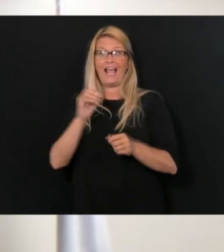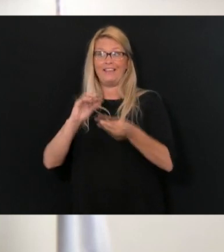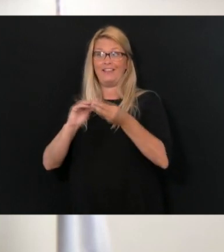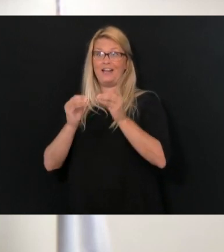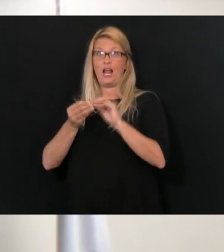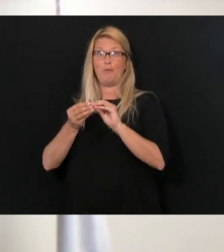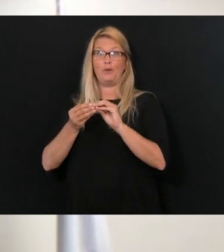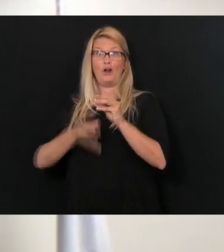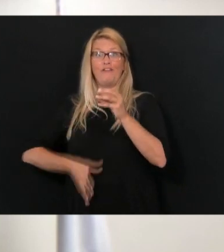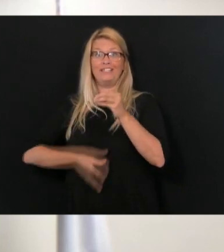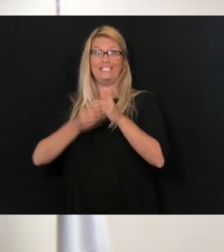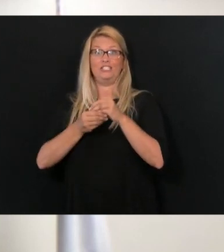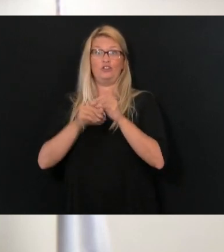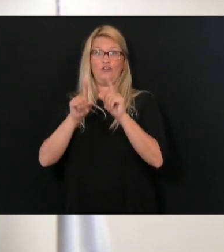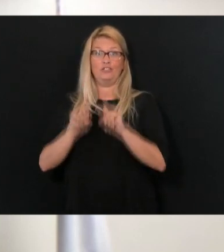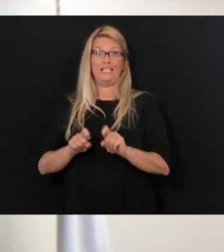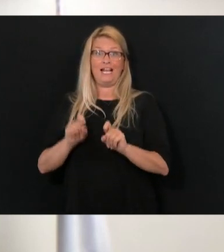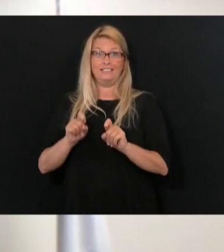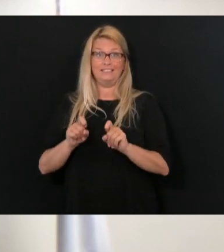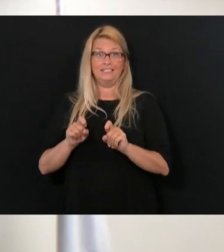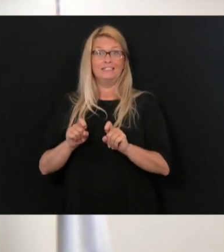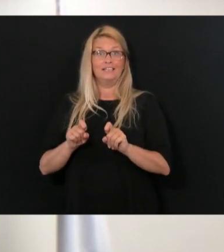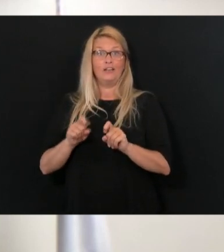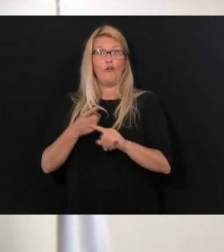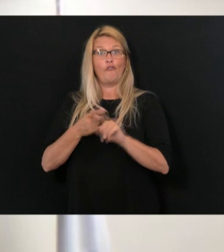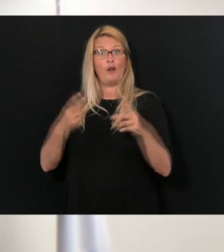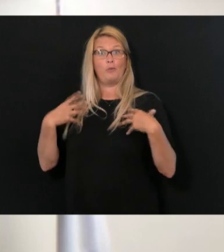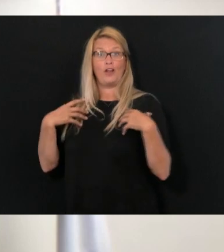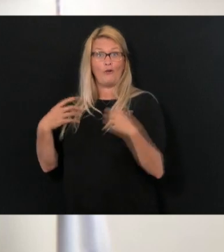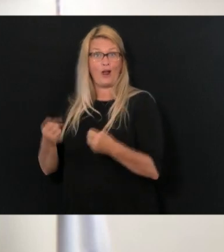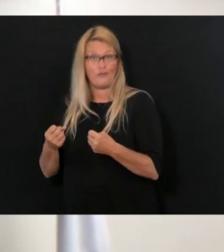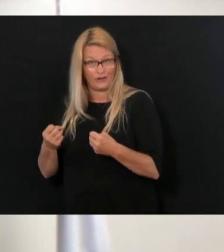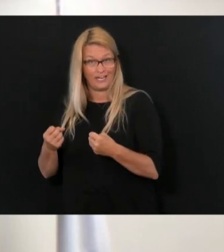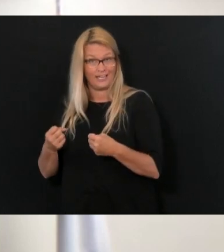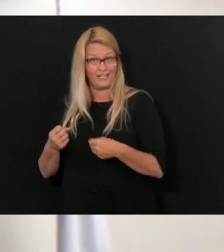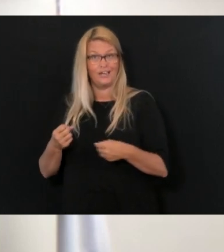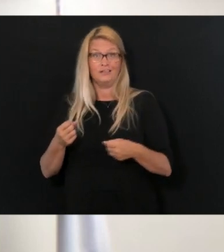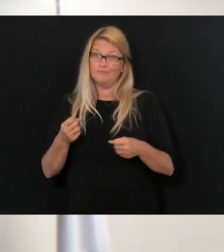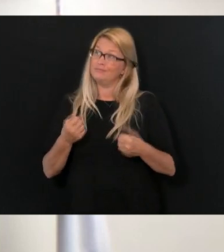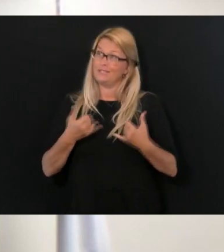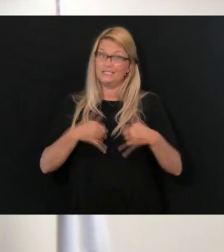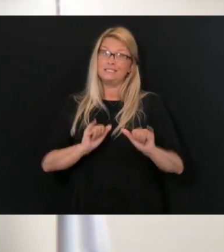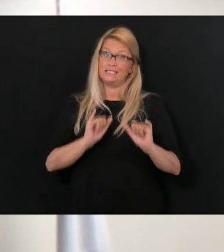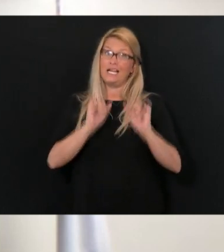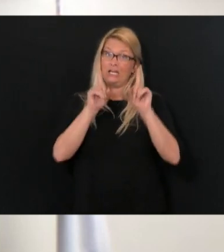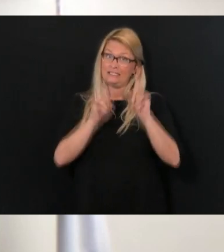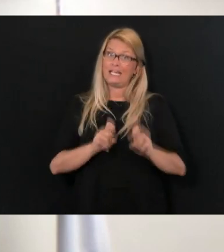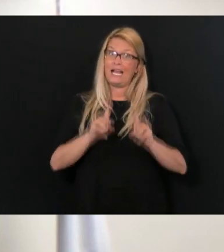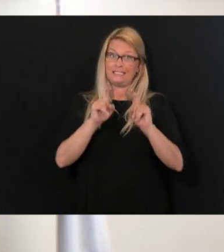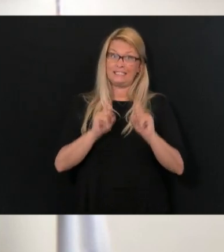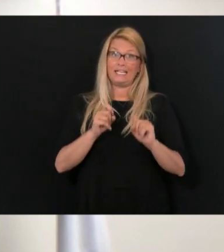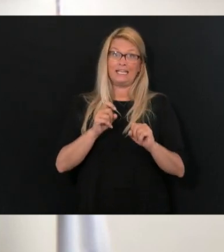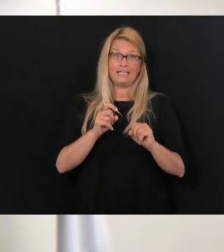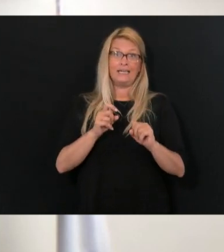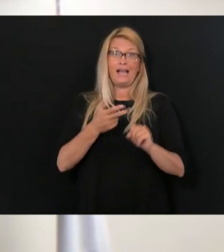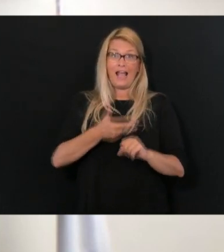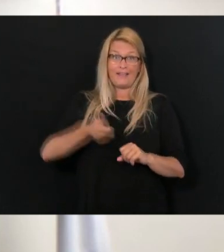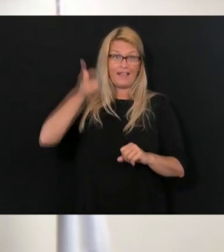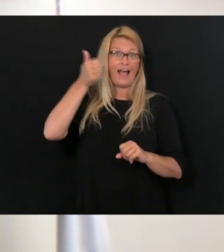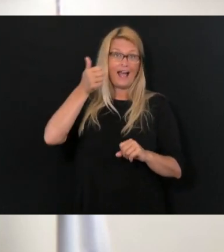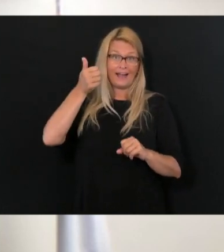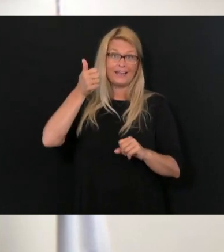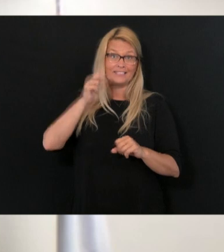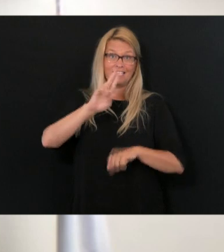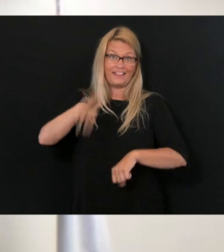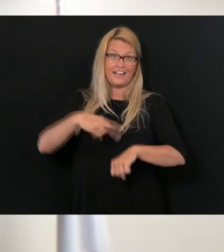additional tests that an individual takes from a recovery standpoint, we are testing at one of the highest clips in the nation